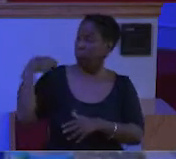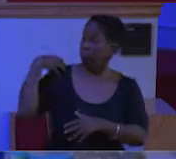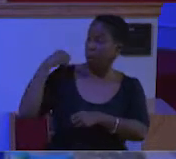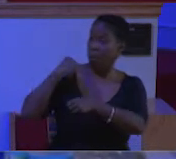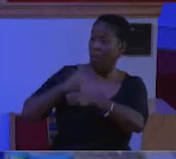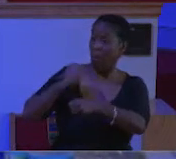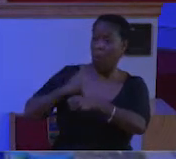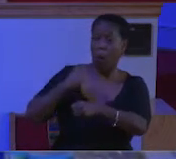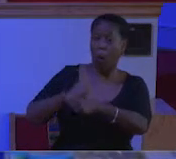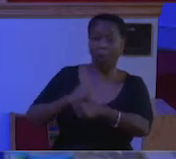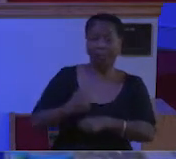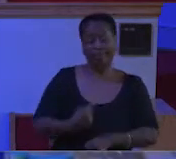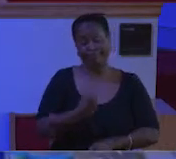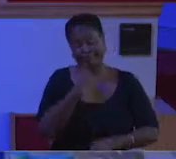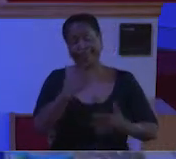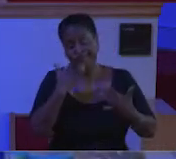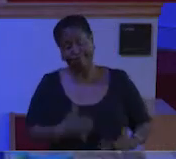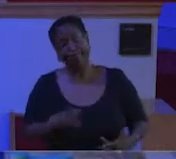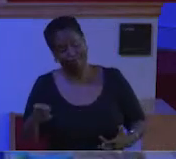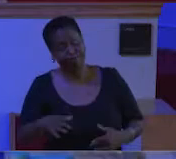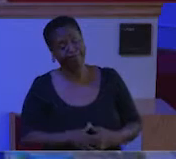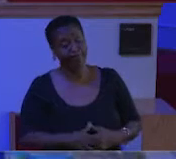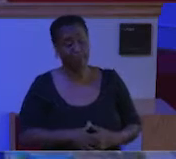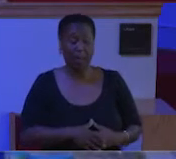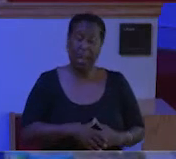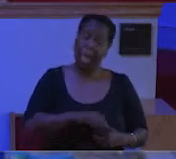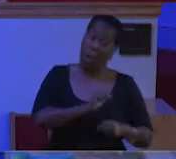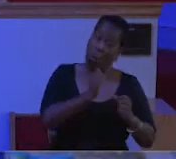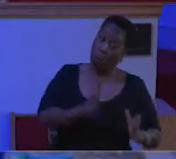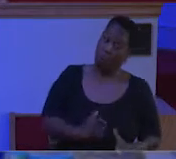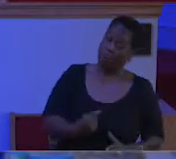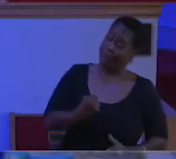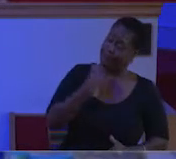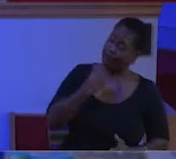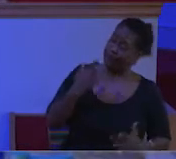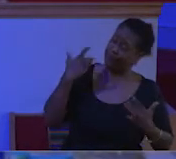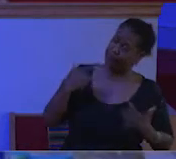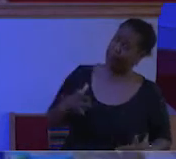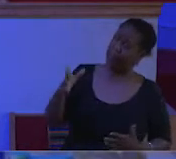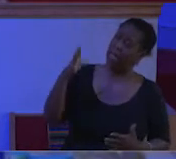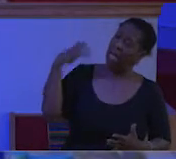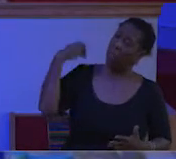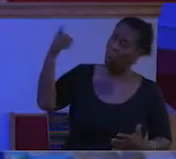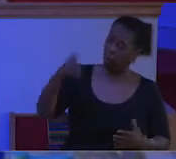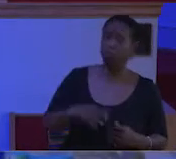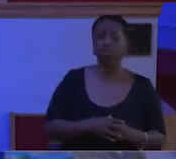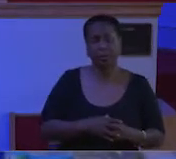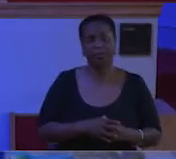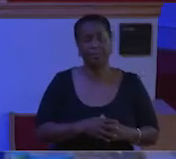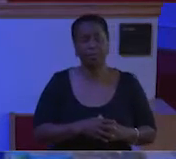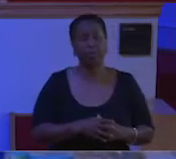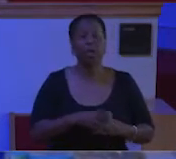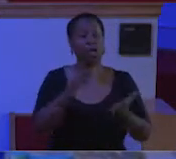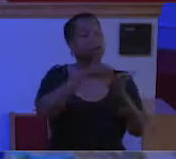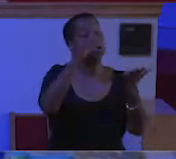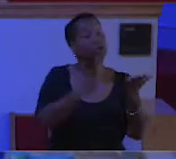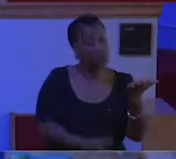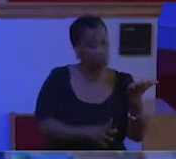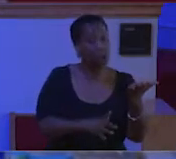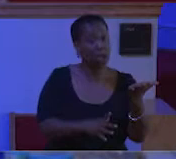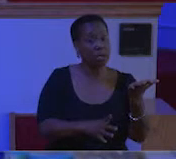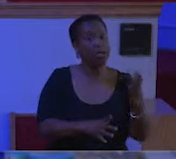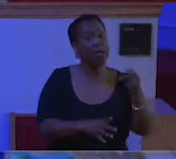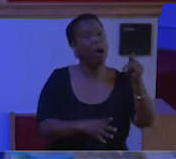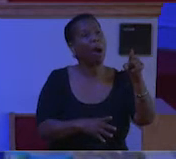disappoint employees. And employees disappoint employers. Students